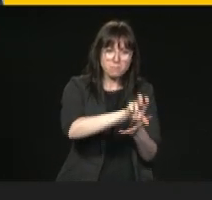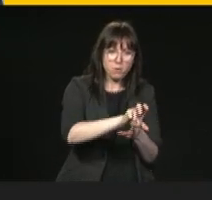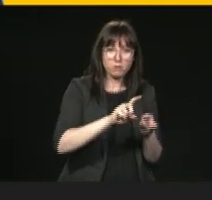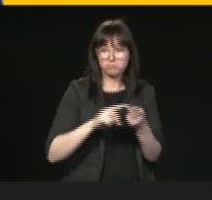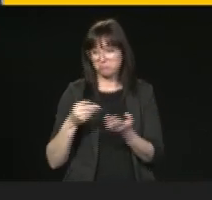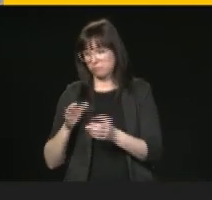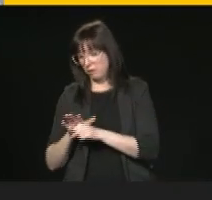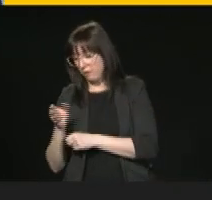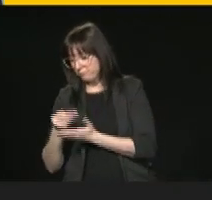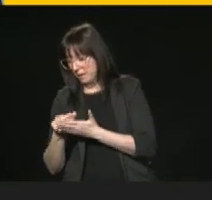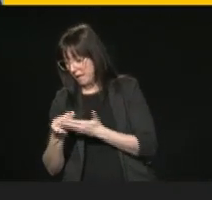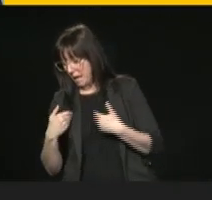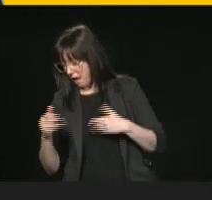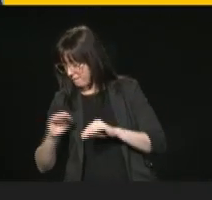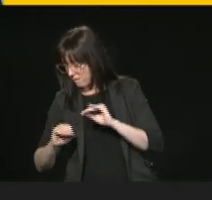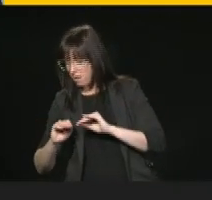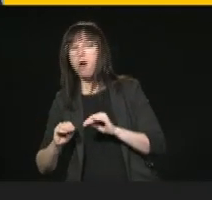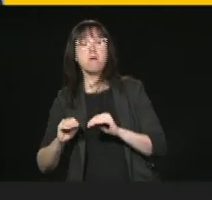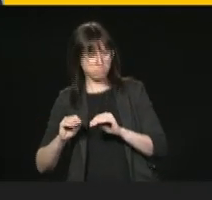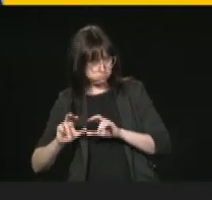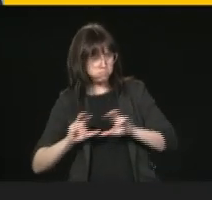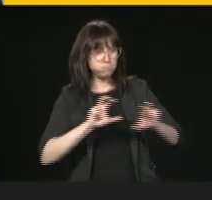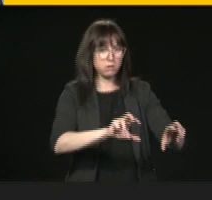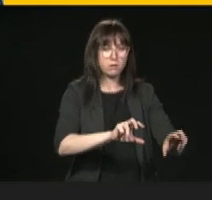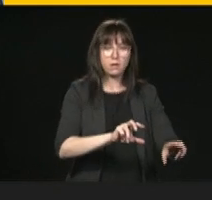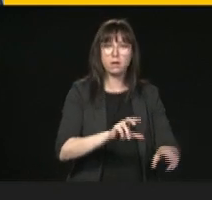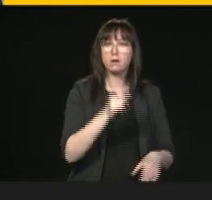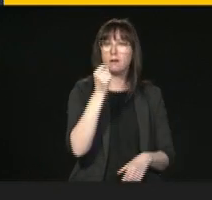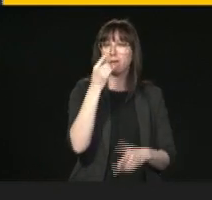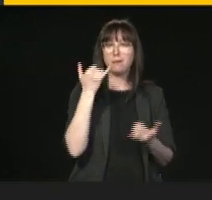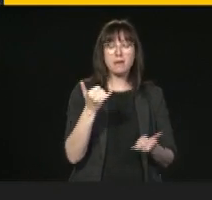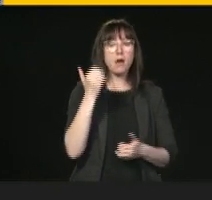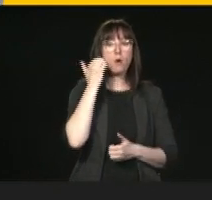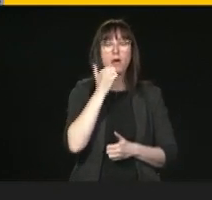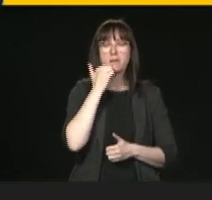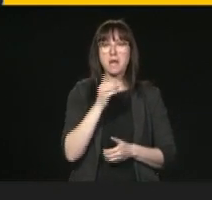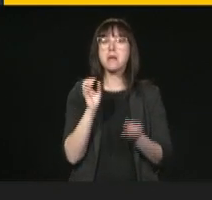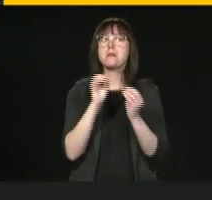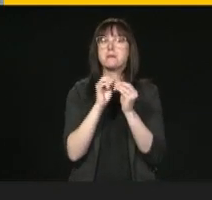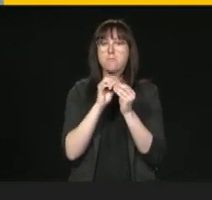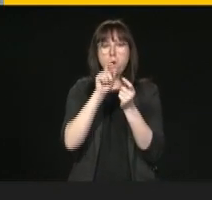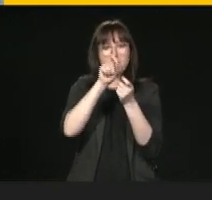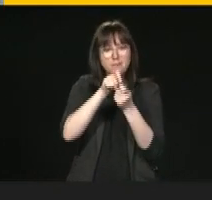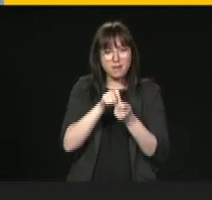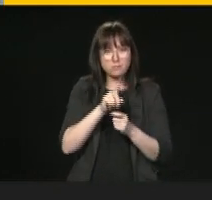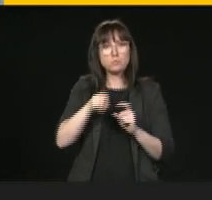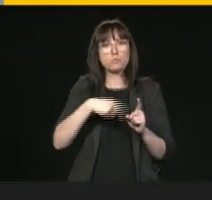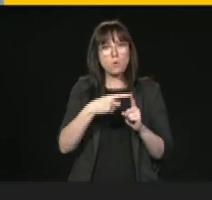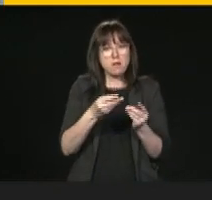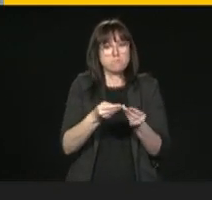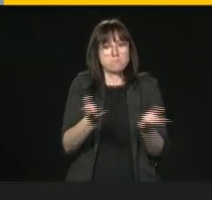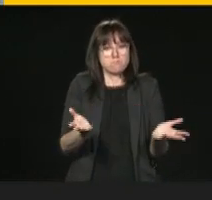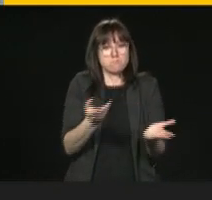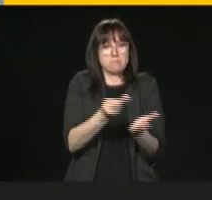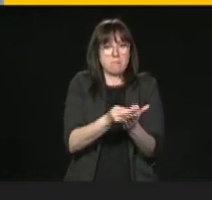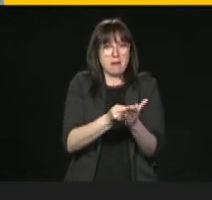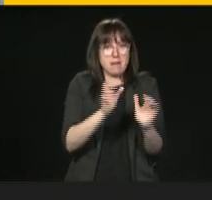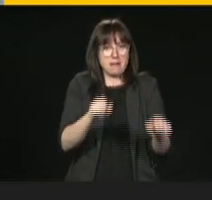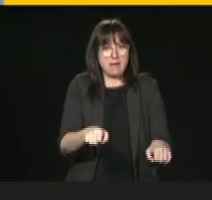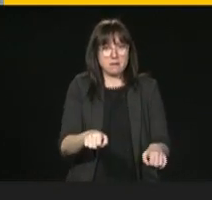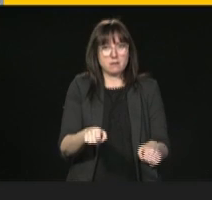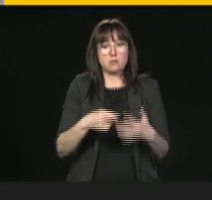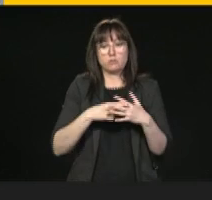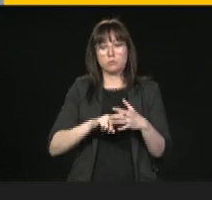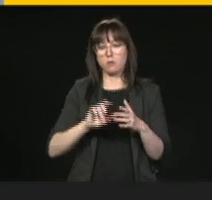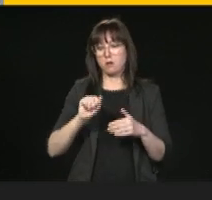Each day we're getting more and more detail about exactly when we can deliver. So people, as of the week of April 6th, during that week, will be able